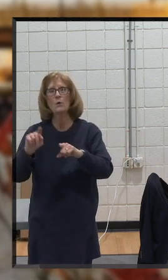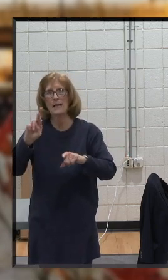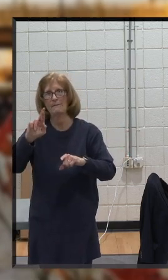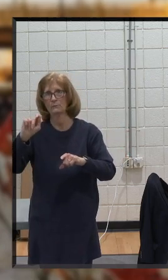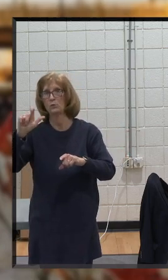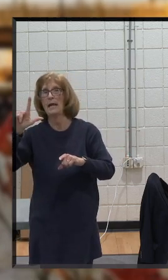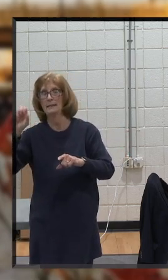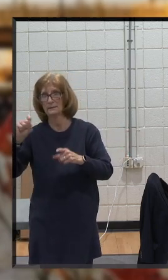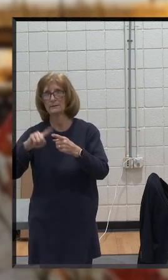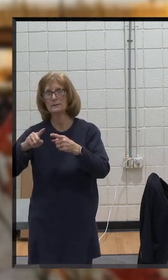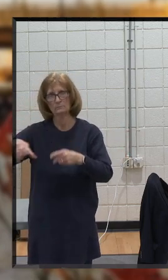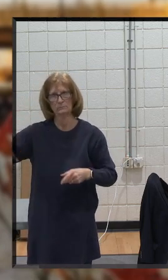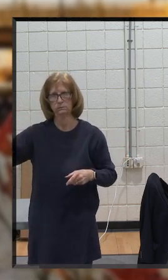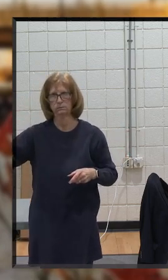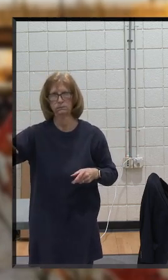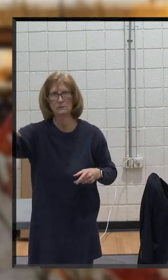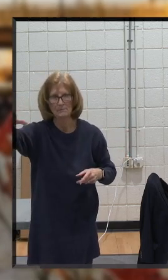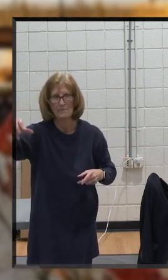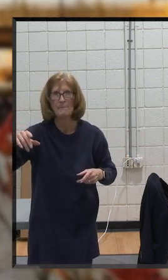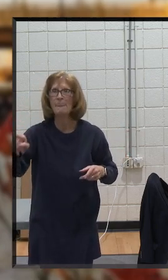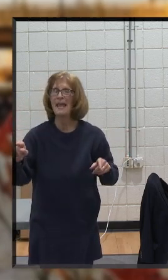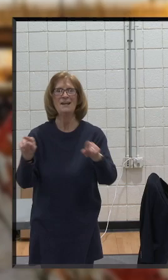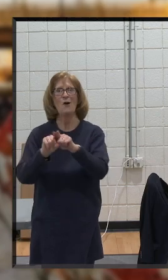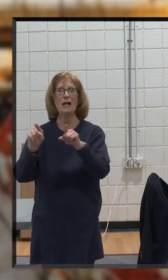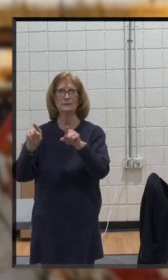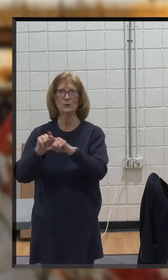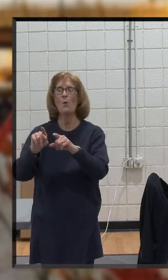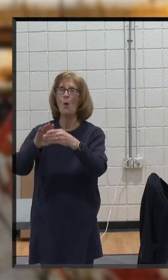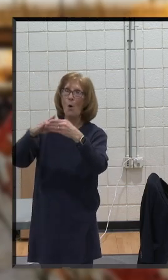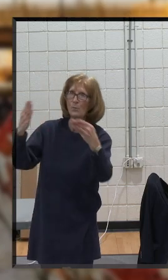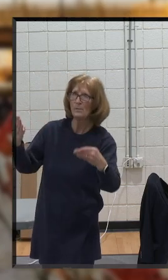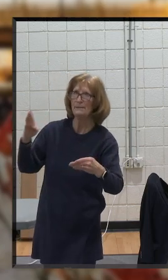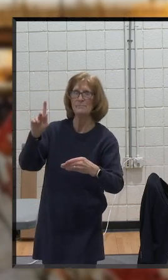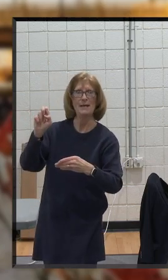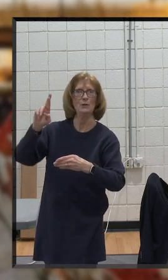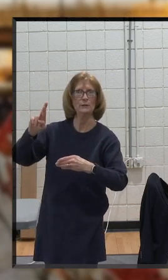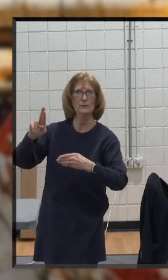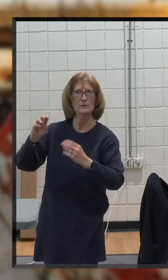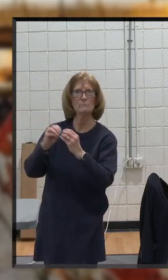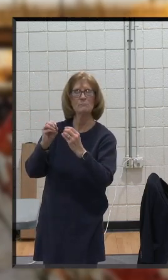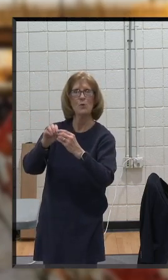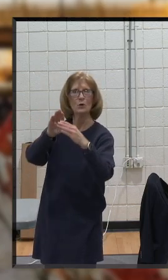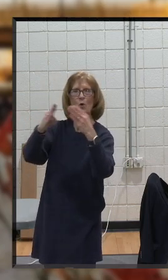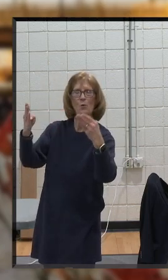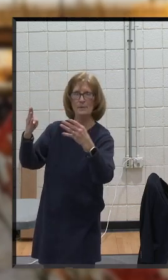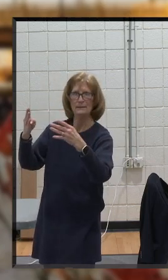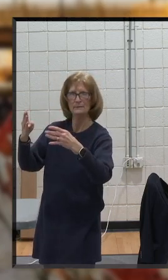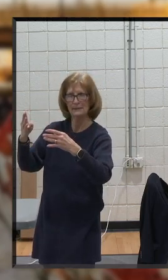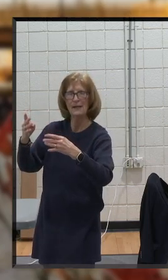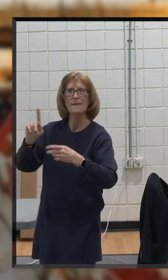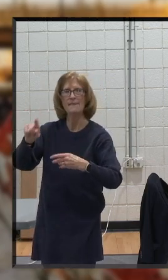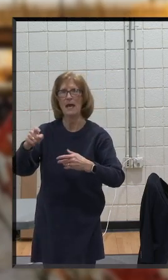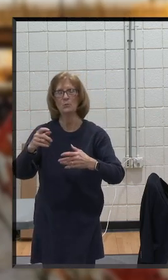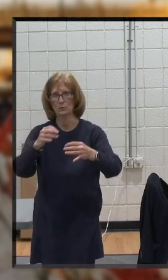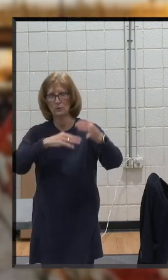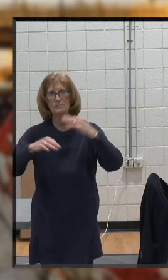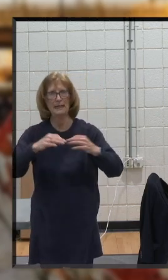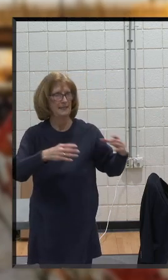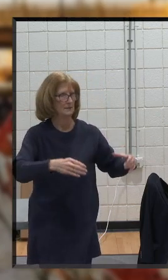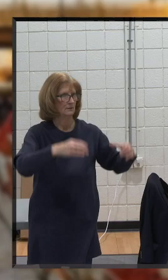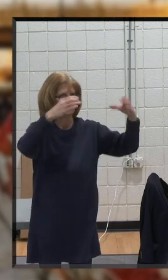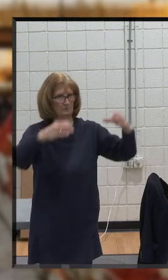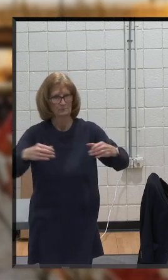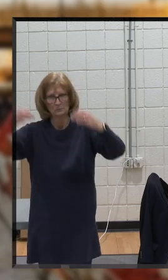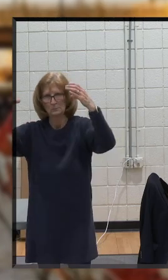back and be putting in modern open steel barriers that will replace the concrete barriers that are